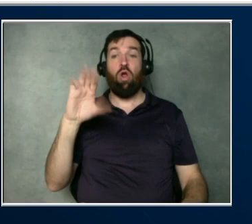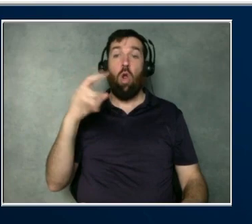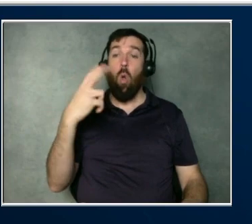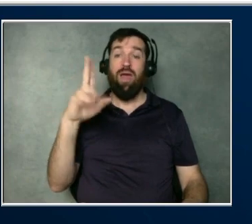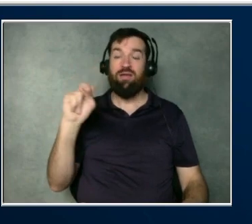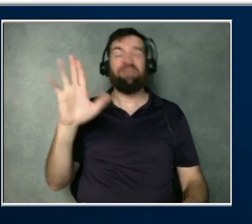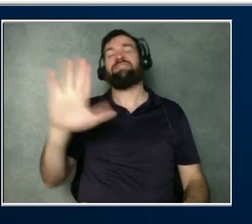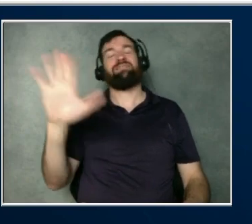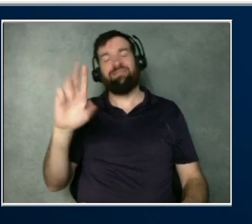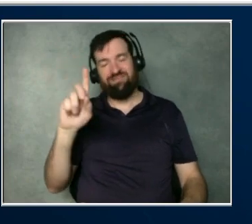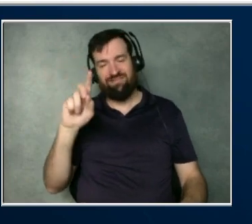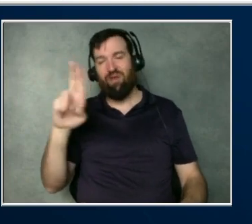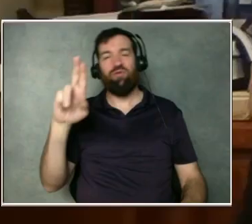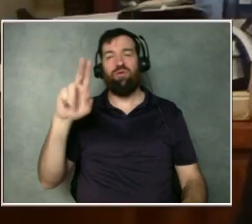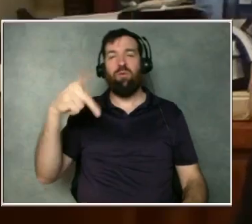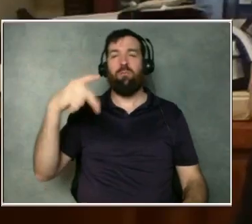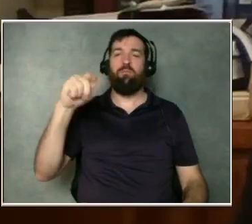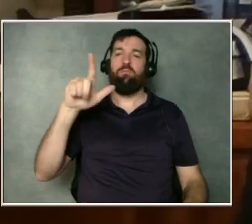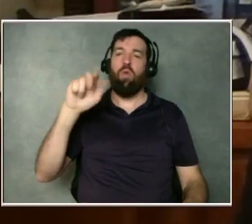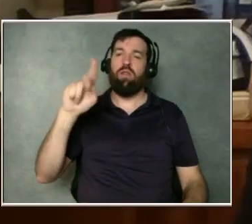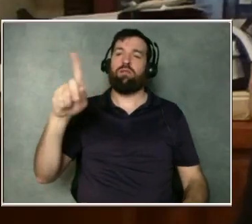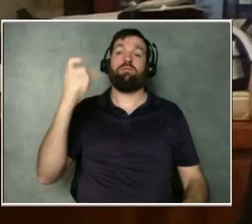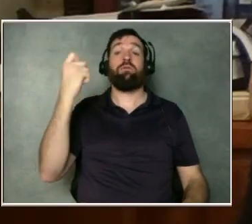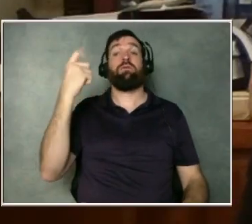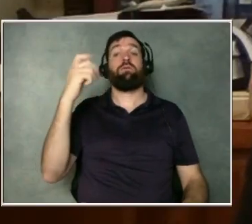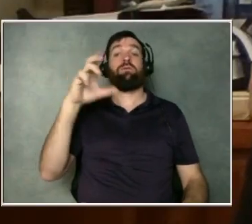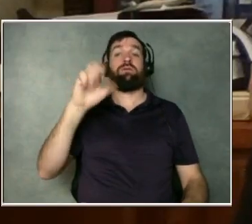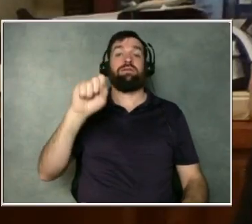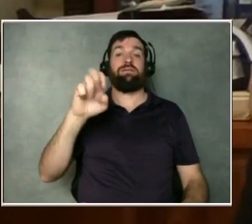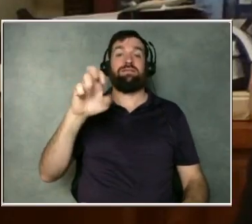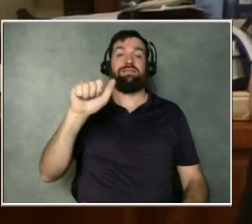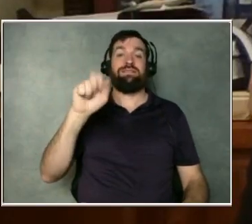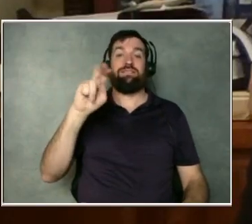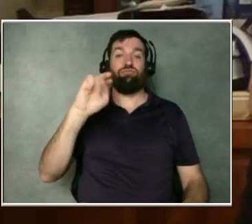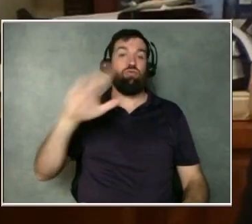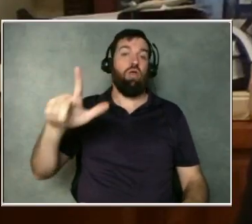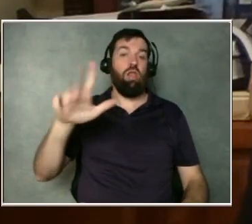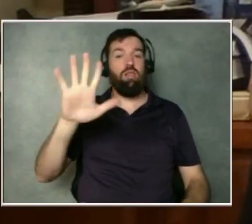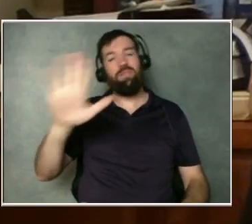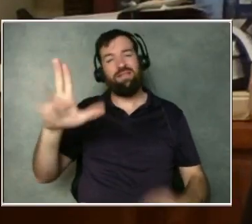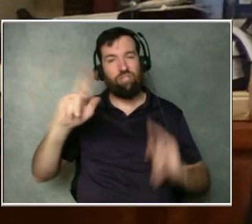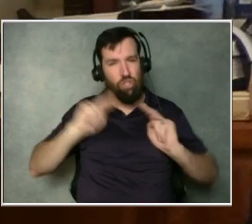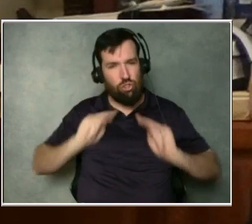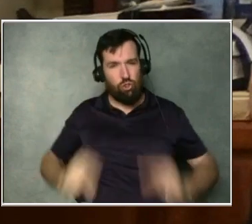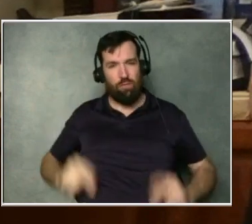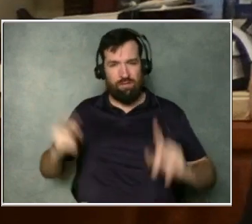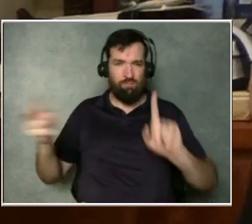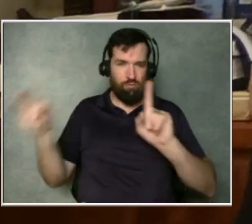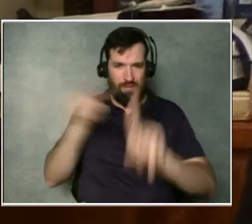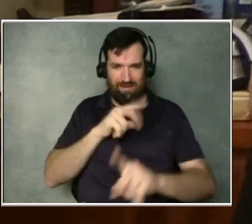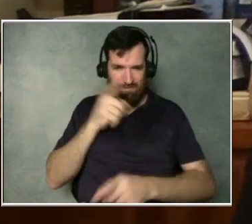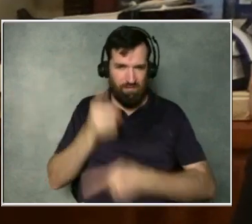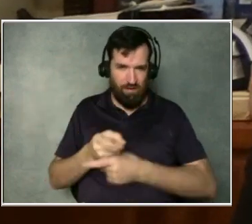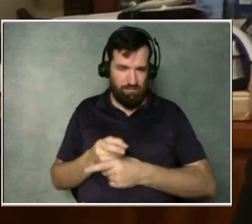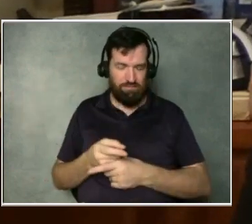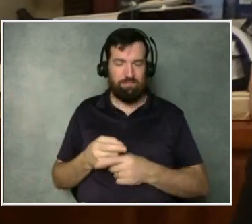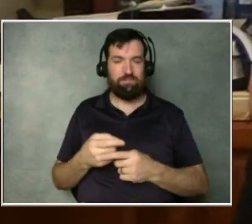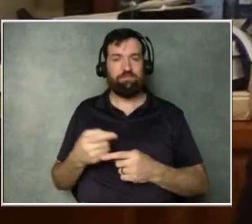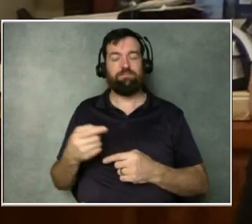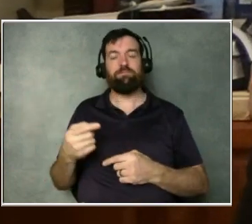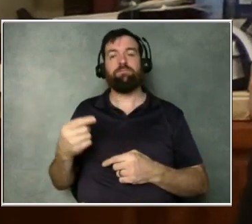Well, yeah, seasonal is a human perspective and time frame, right? So when you think about